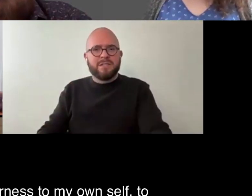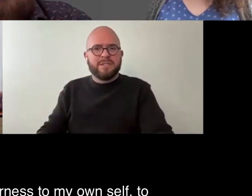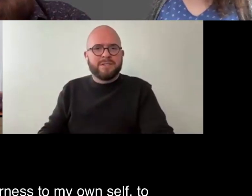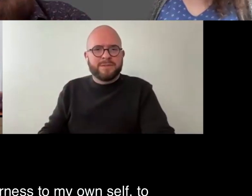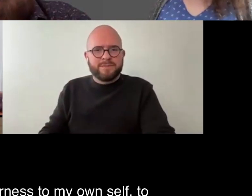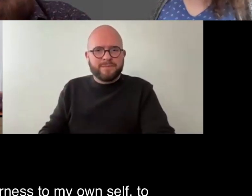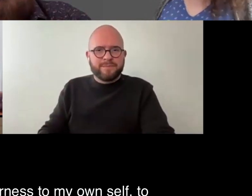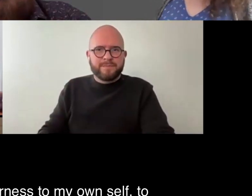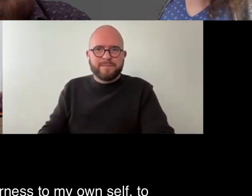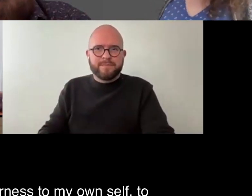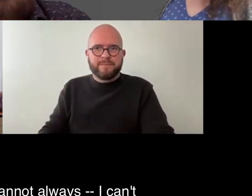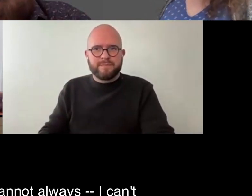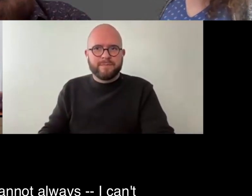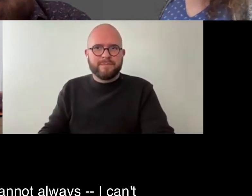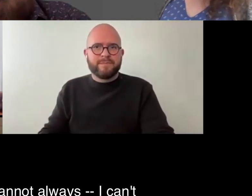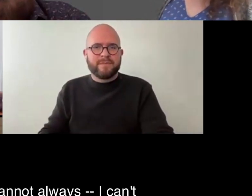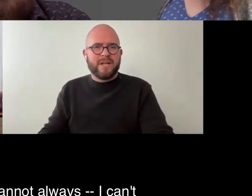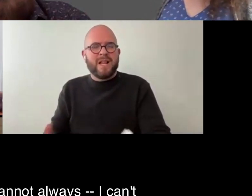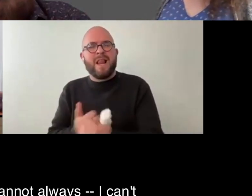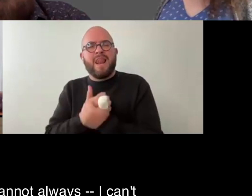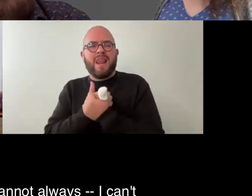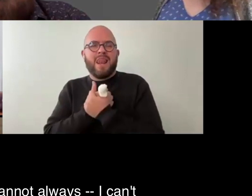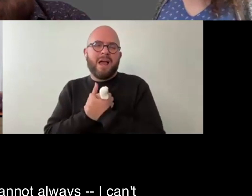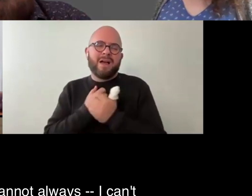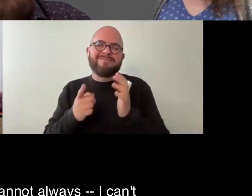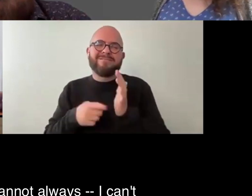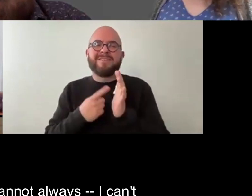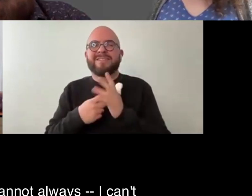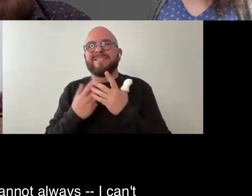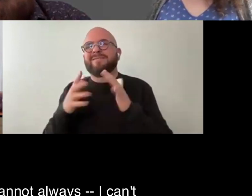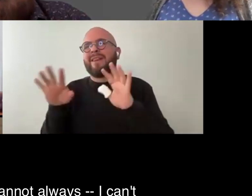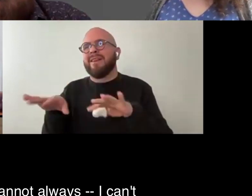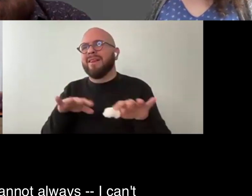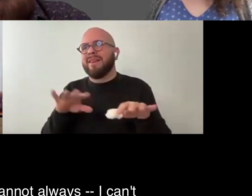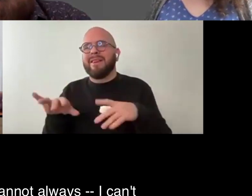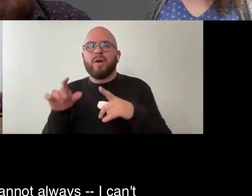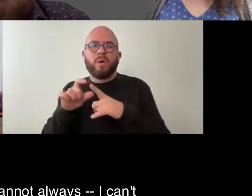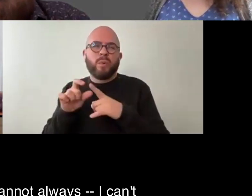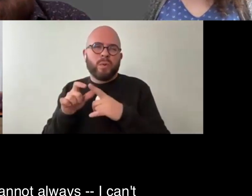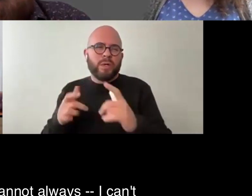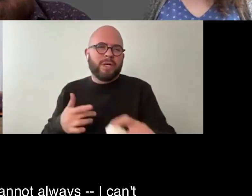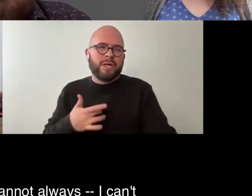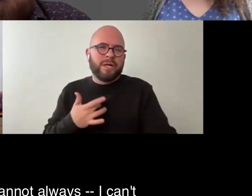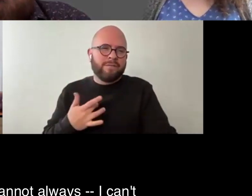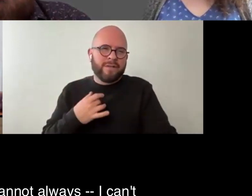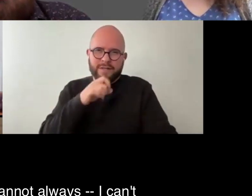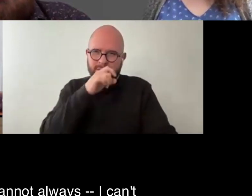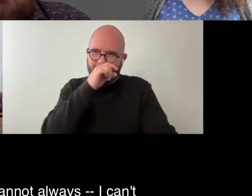Love is a very lofty word. Sometimes I can't always